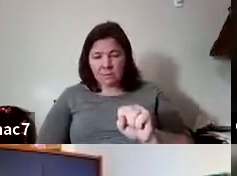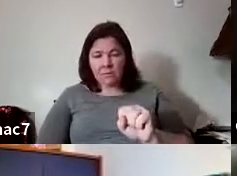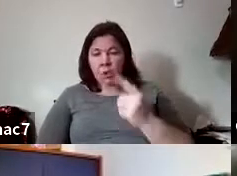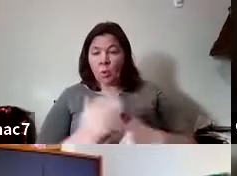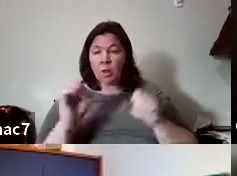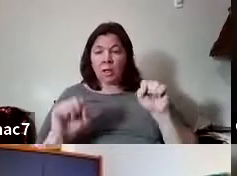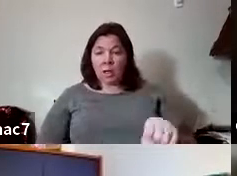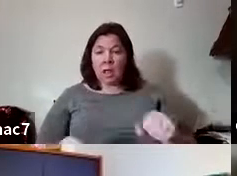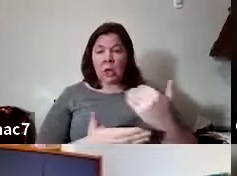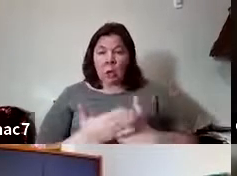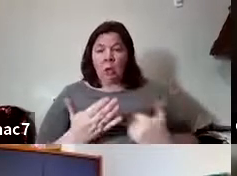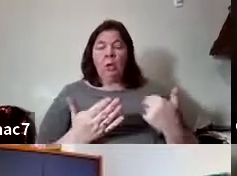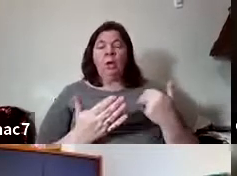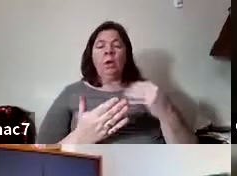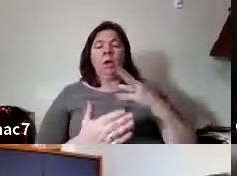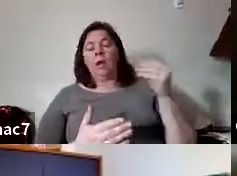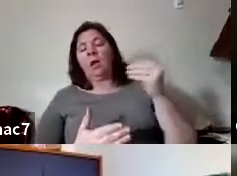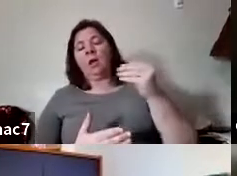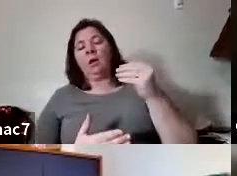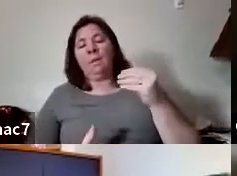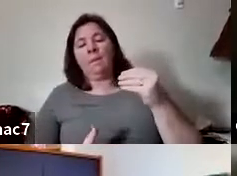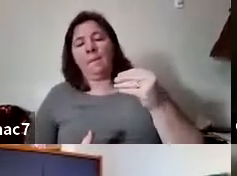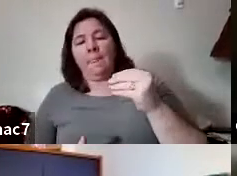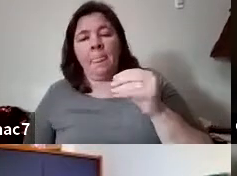earn, or I sent him the